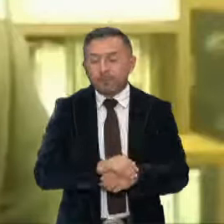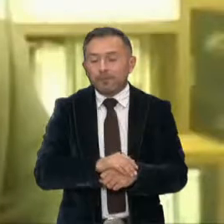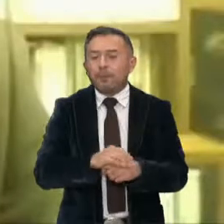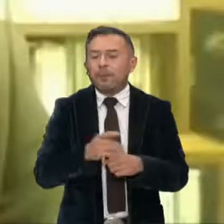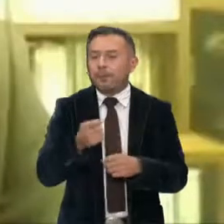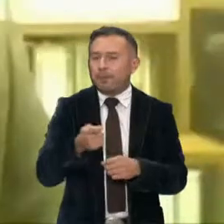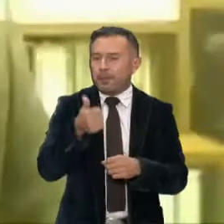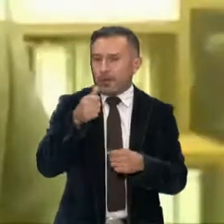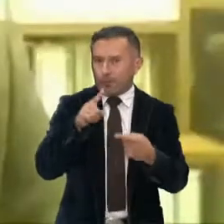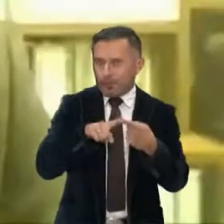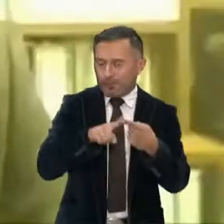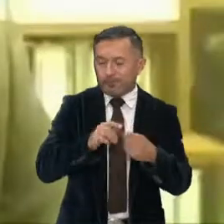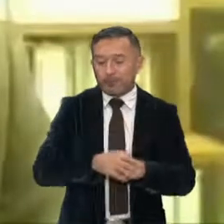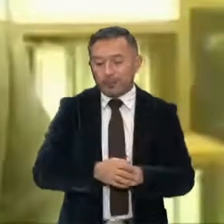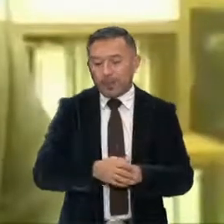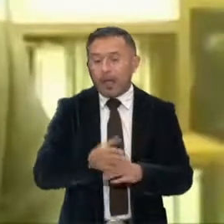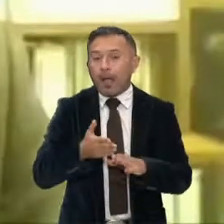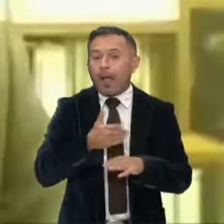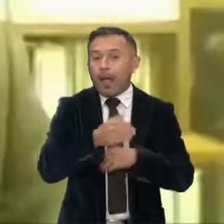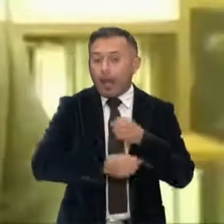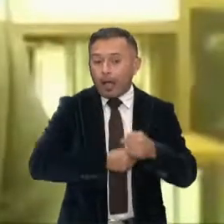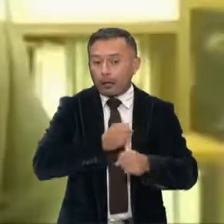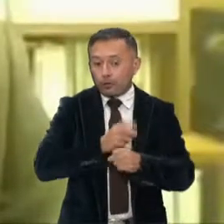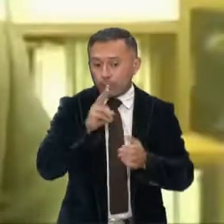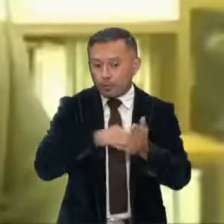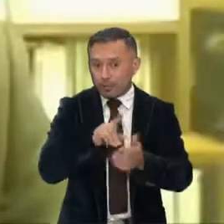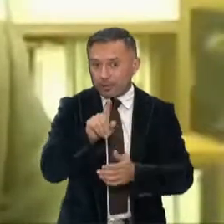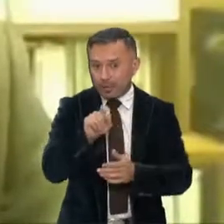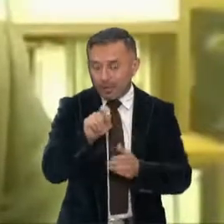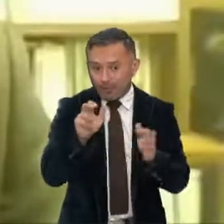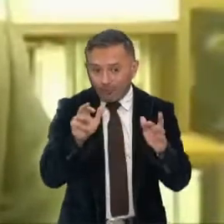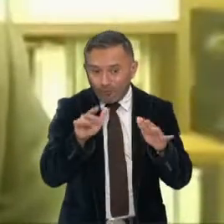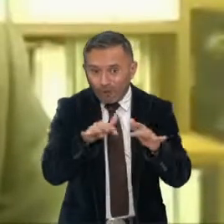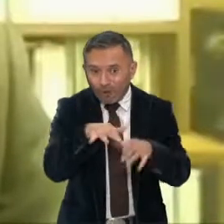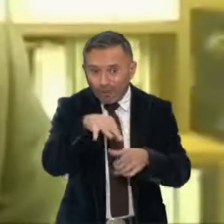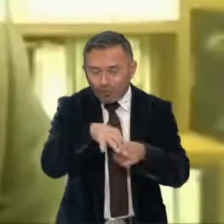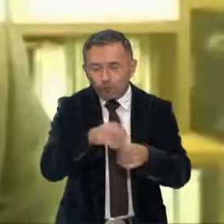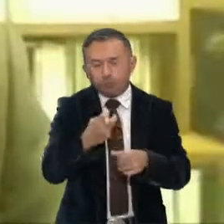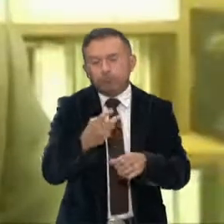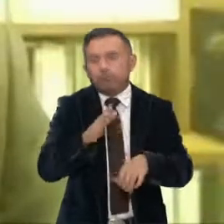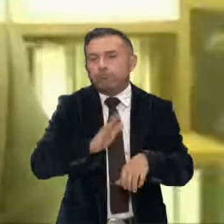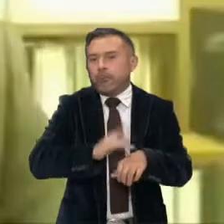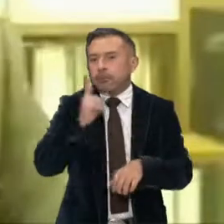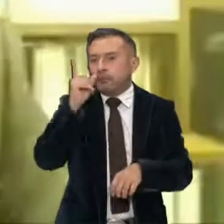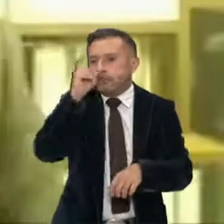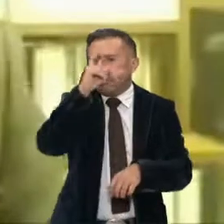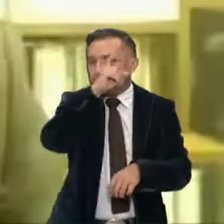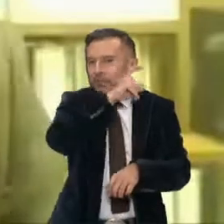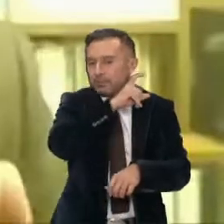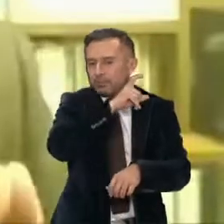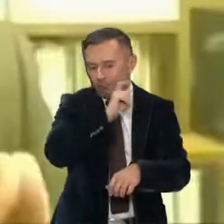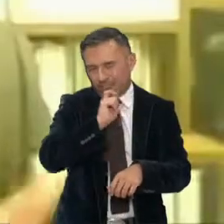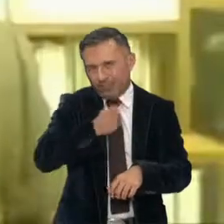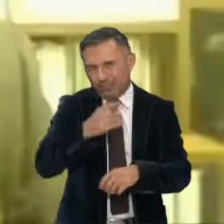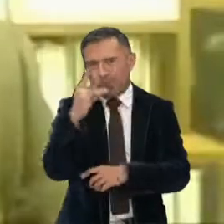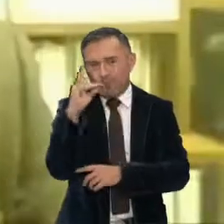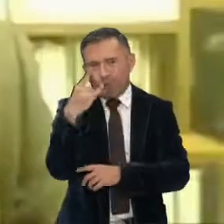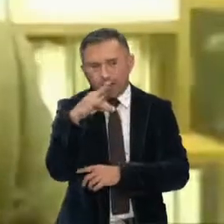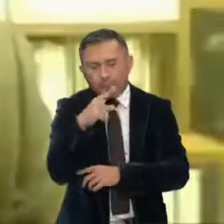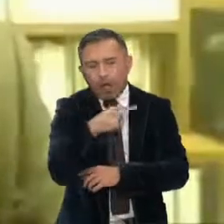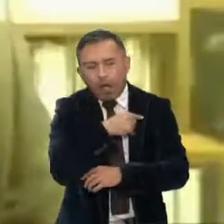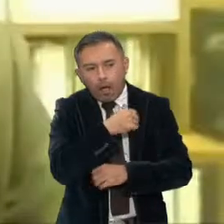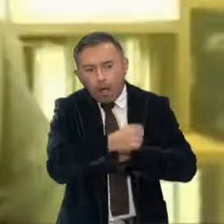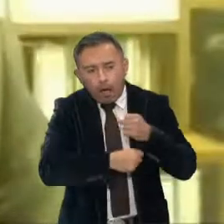process. So in the first part, I'm going to tell you that 2020 election was the most complex election